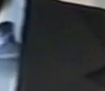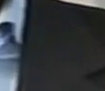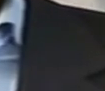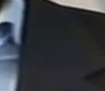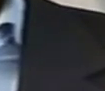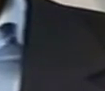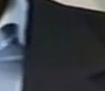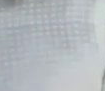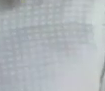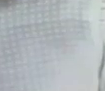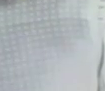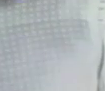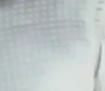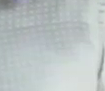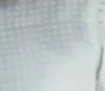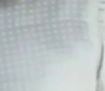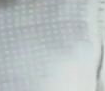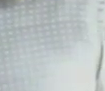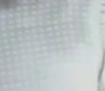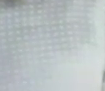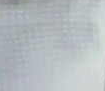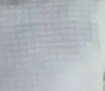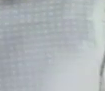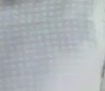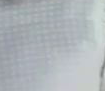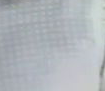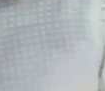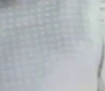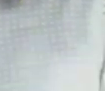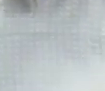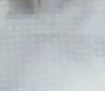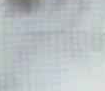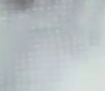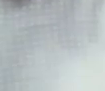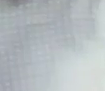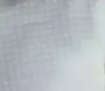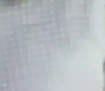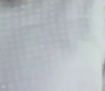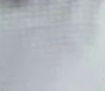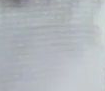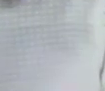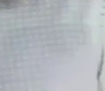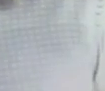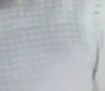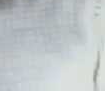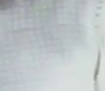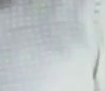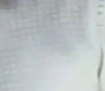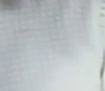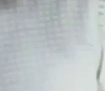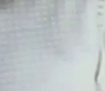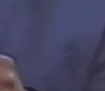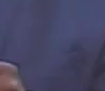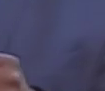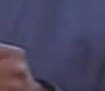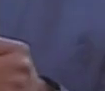for the doctors to return to work. Mimi nawauliza murudi kazi, mukikosa kurudi kazi, ni nyumbani mutaenda na tutatafuta madaktari